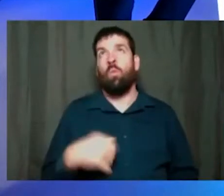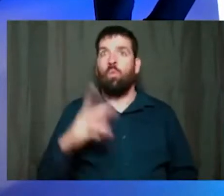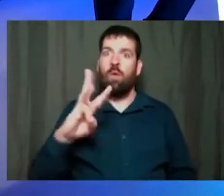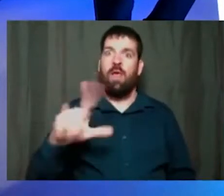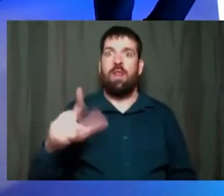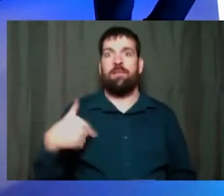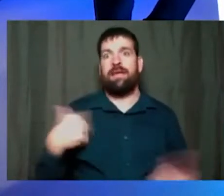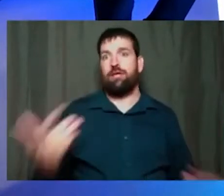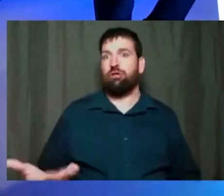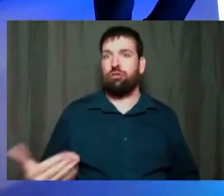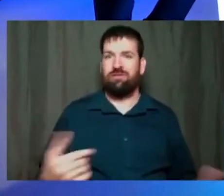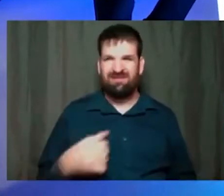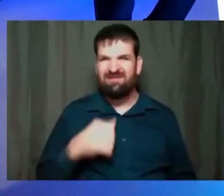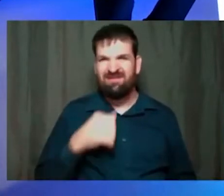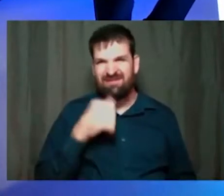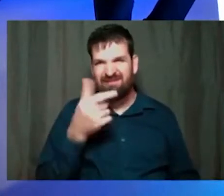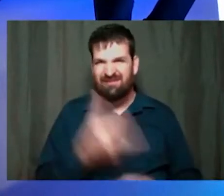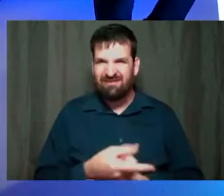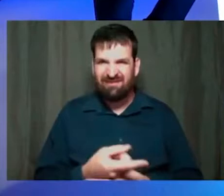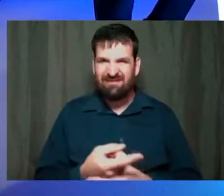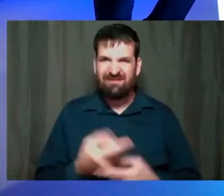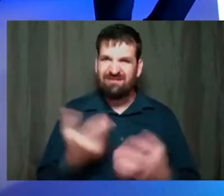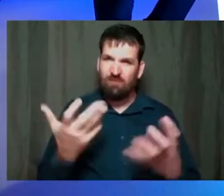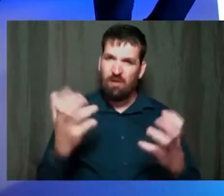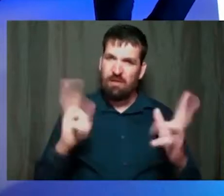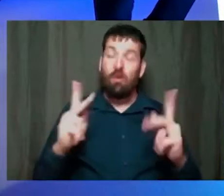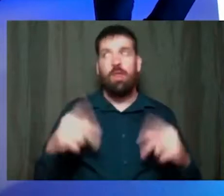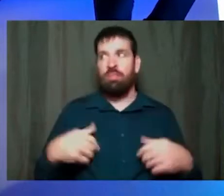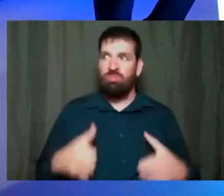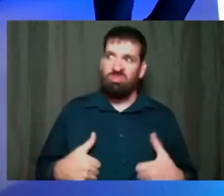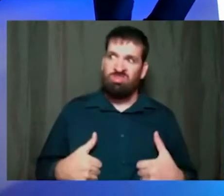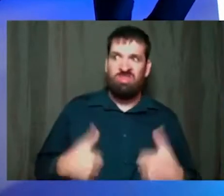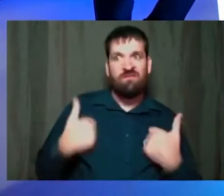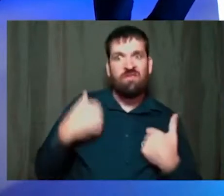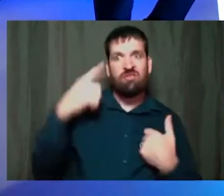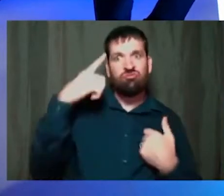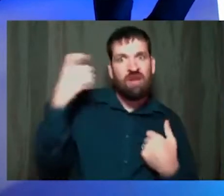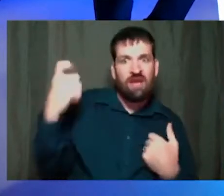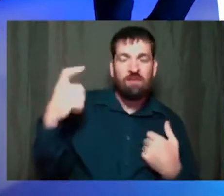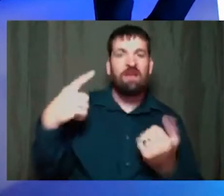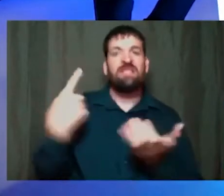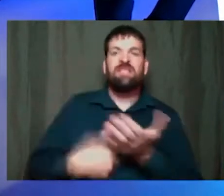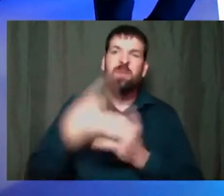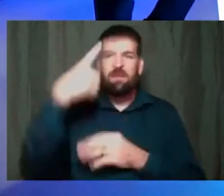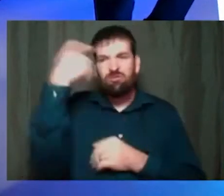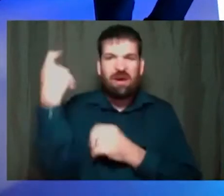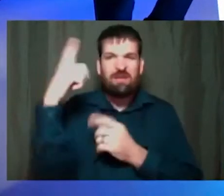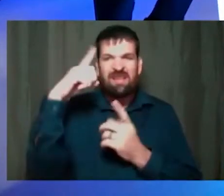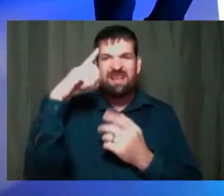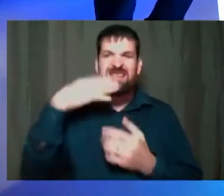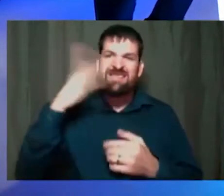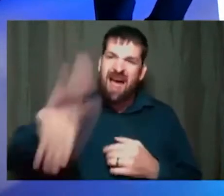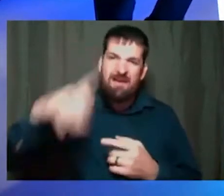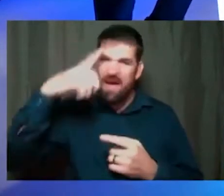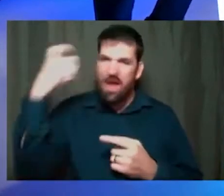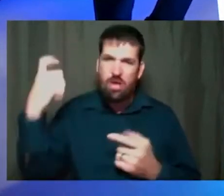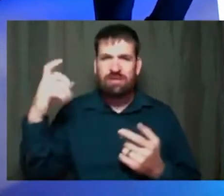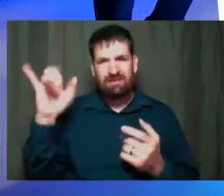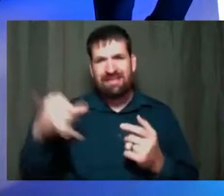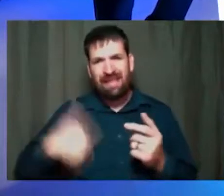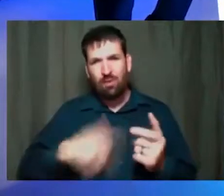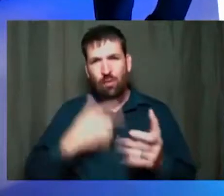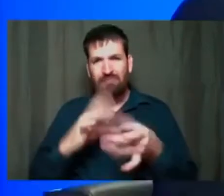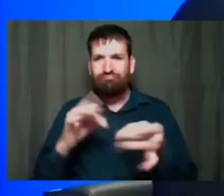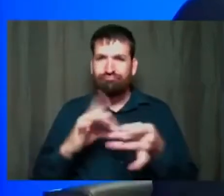right? You Right, really yeah. want people to Living the dream. Yeah. Sometimes a dream's a nightmare. I mean, these are the things we say, and we don't think about